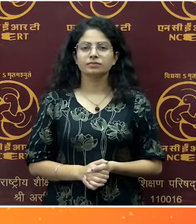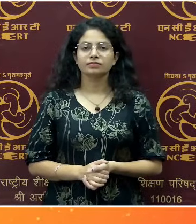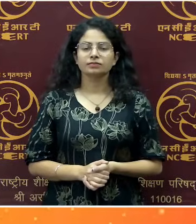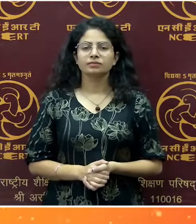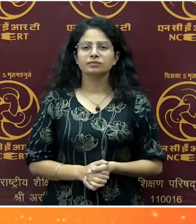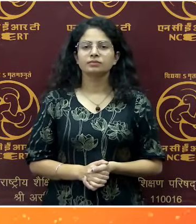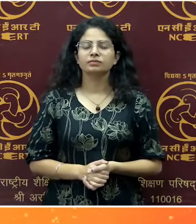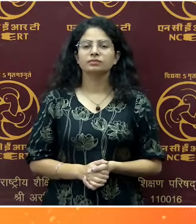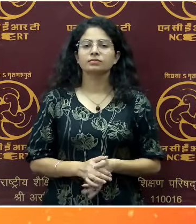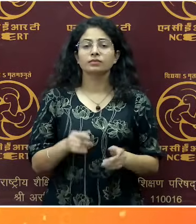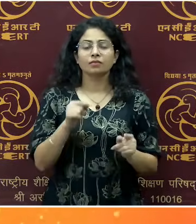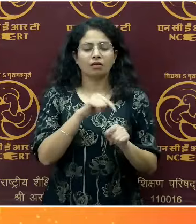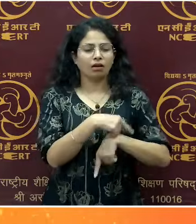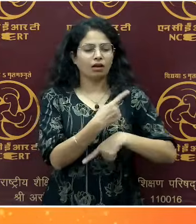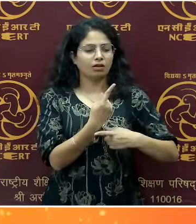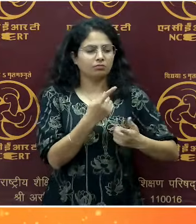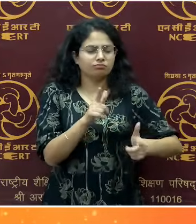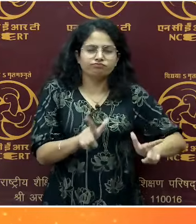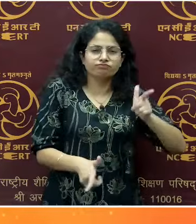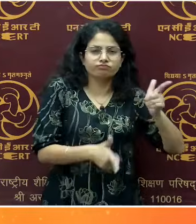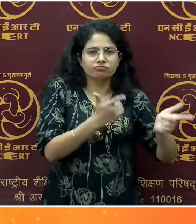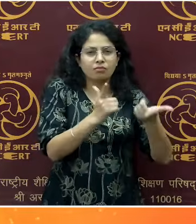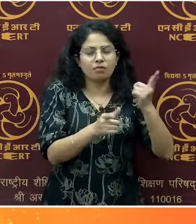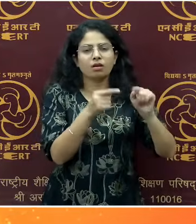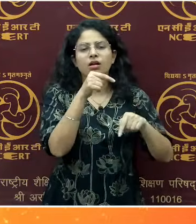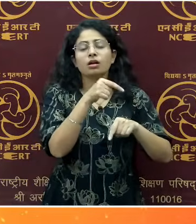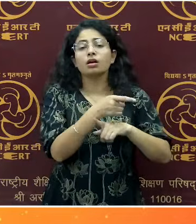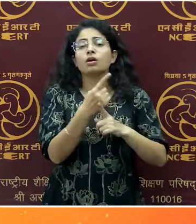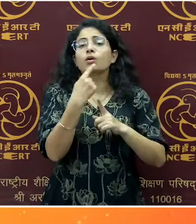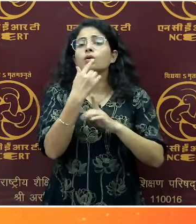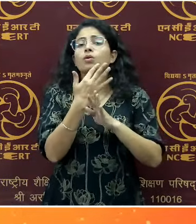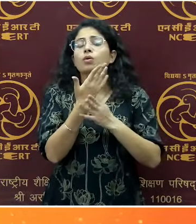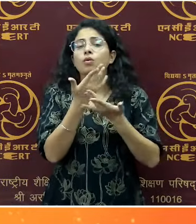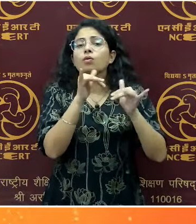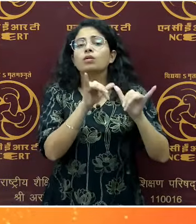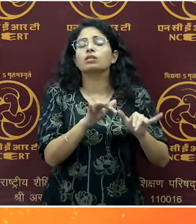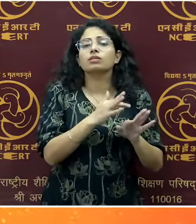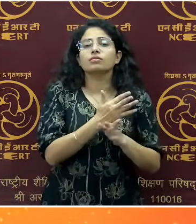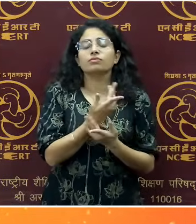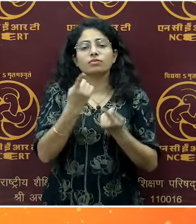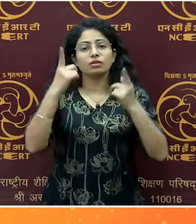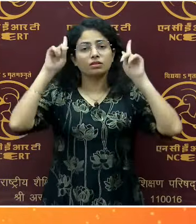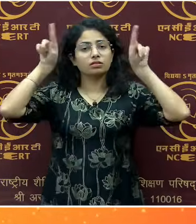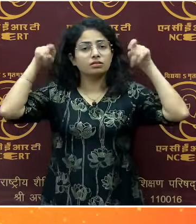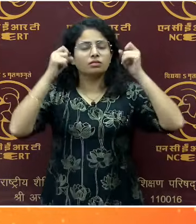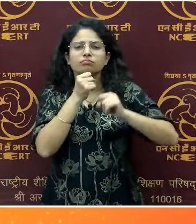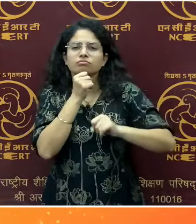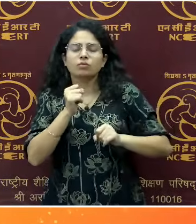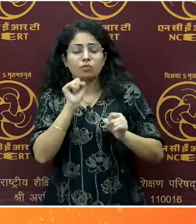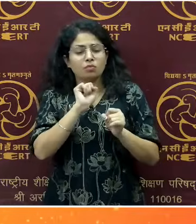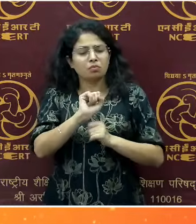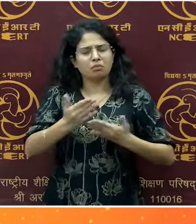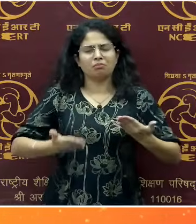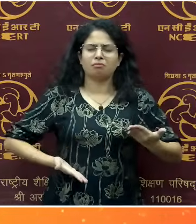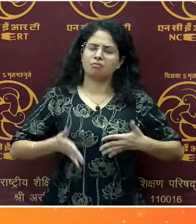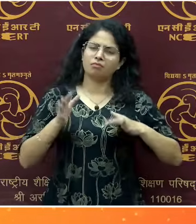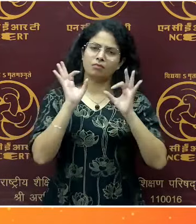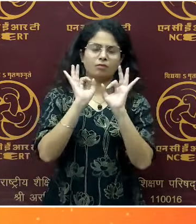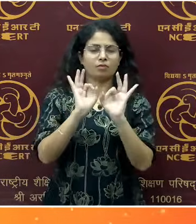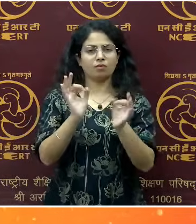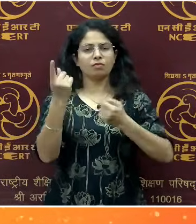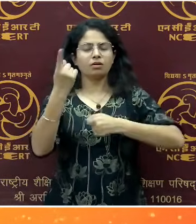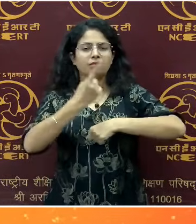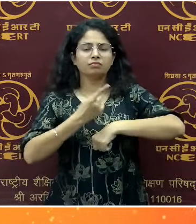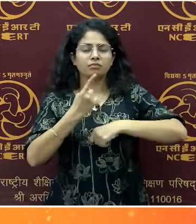In a lush forest lived an old stag who was known for his kindness. Each day he